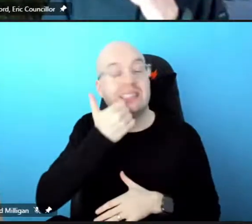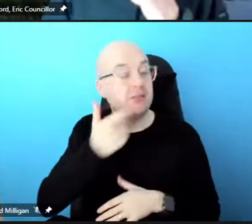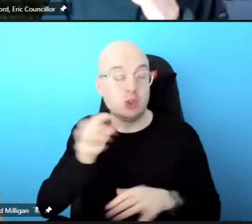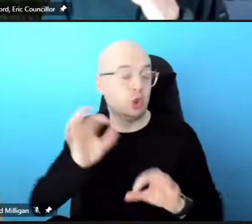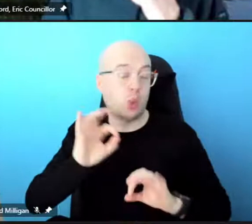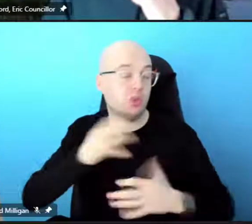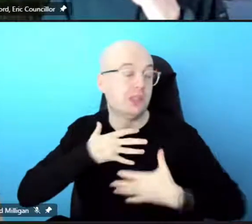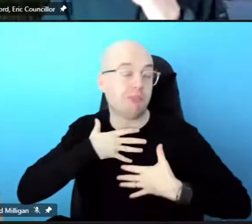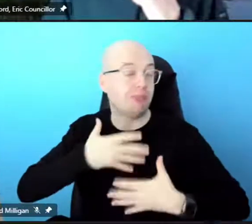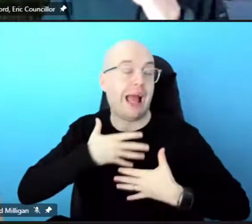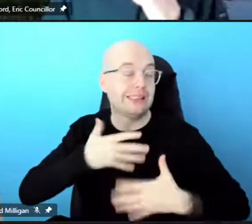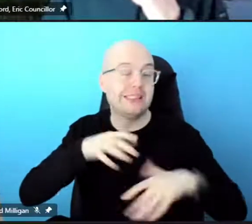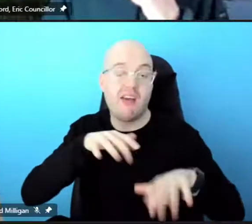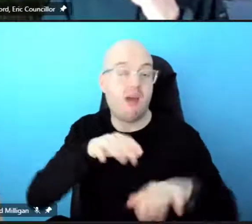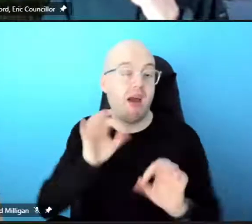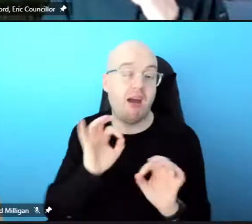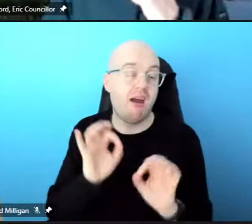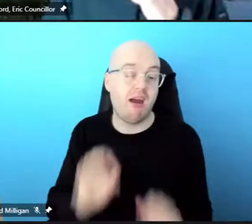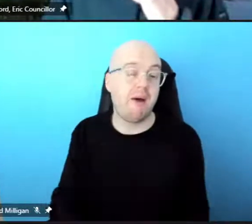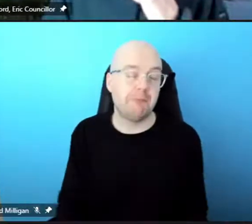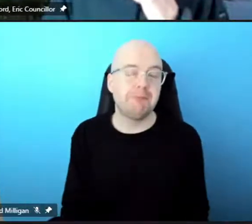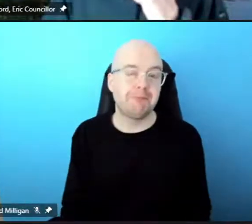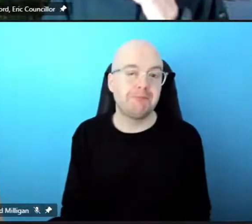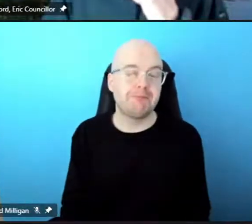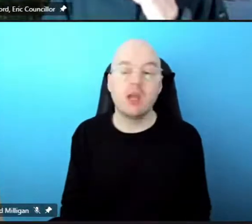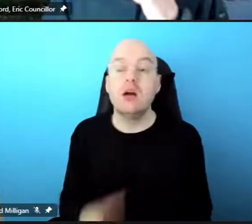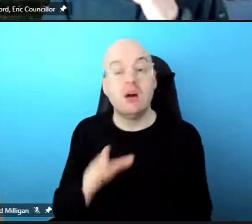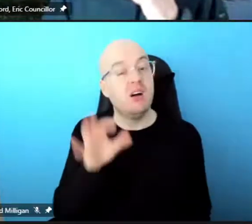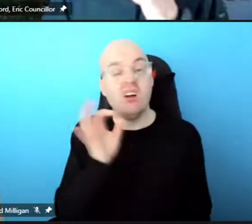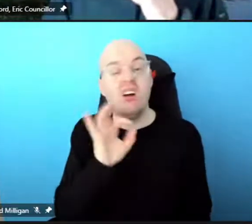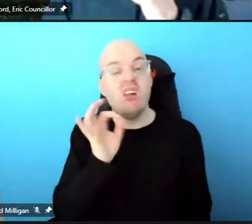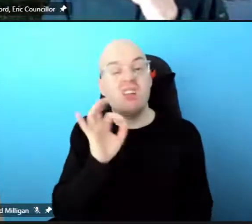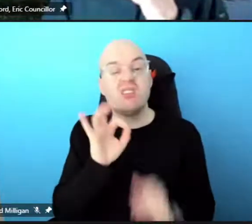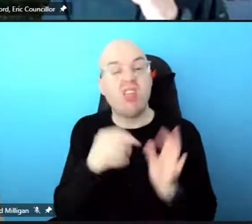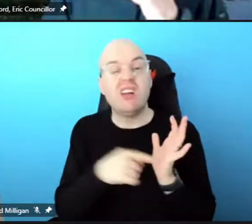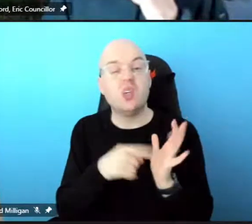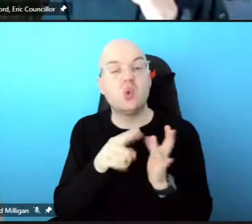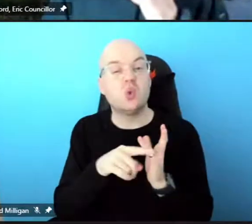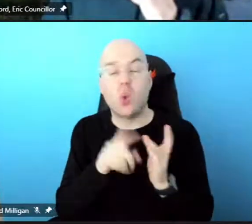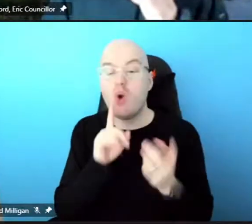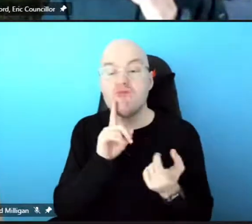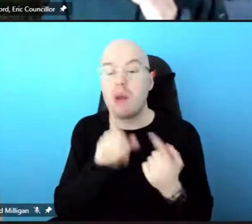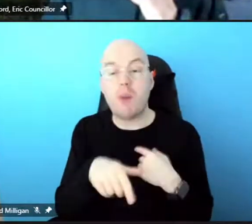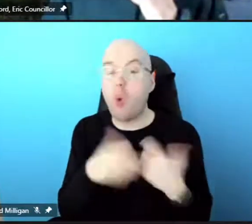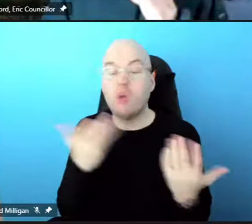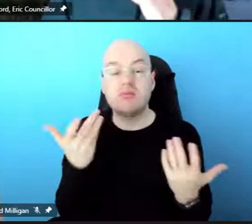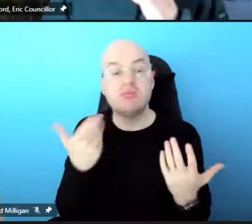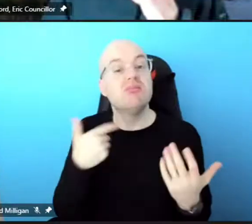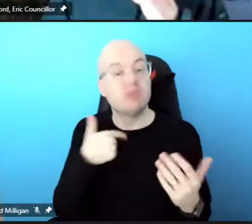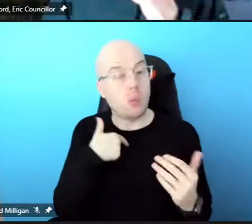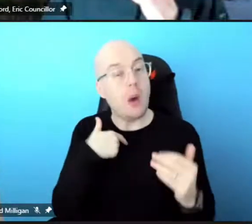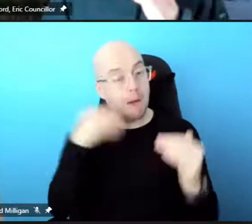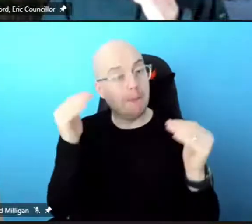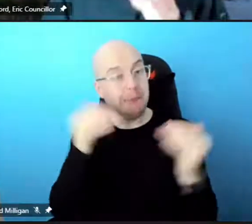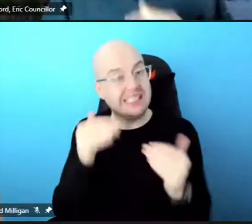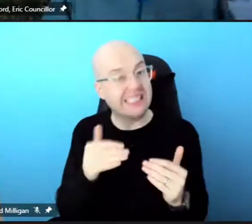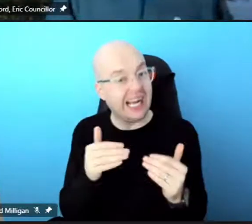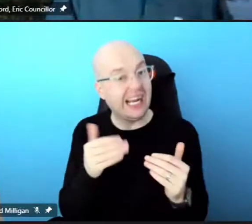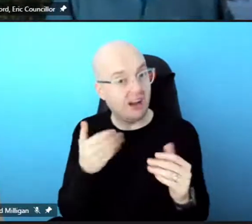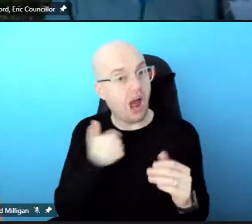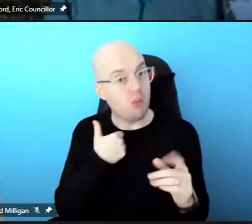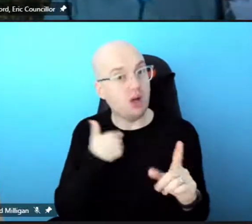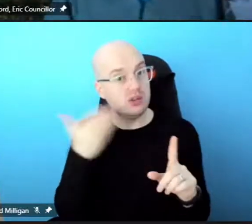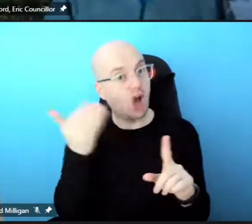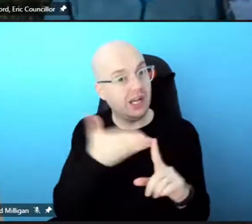you. So there's nothing to report in terms of our performance indicators. We're meeting the targets set, and I'm comfortable with